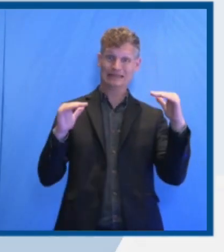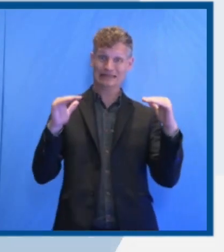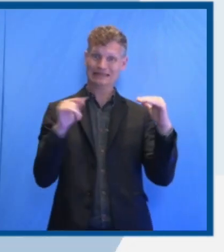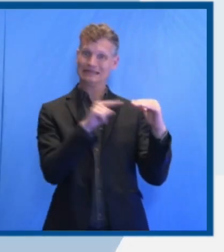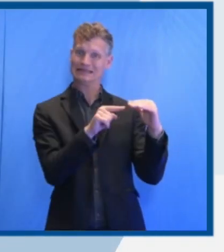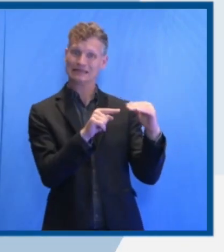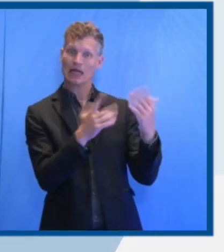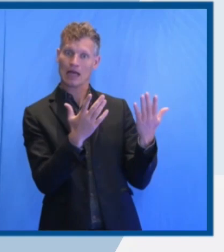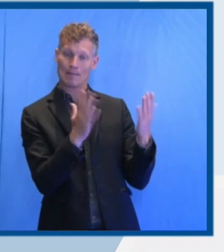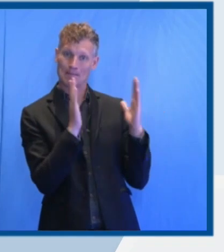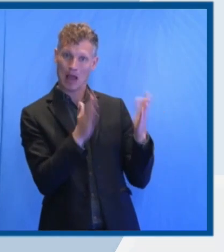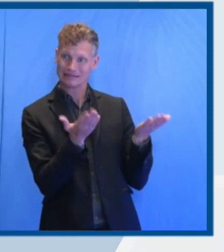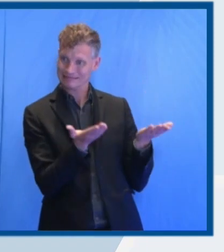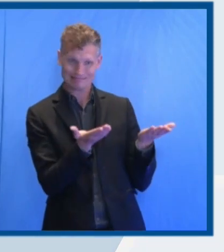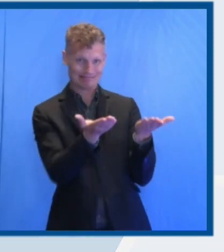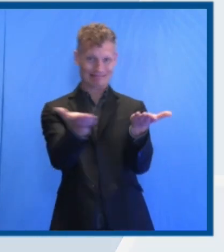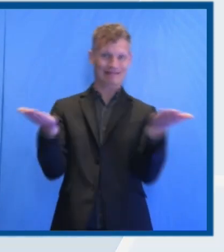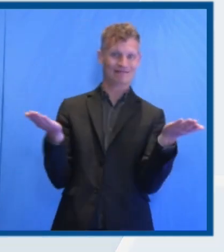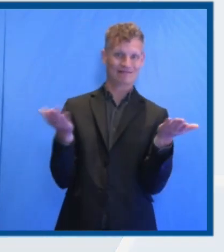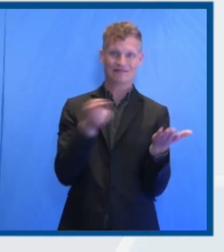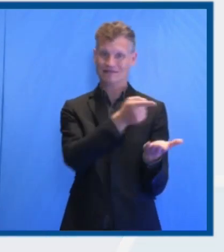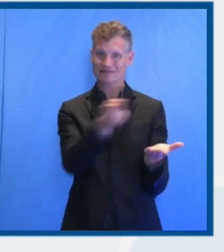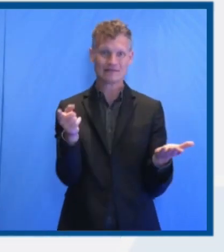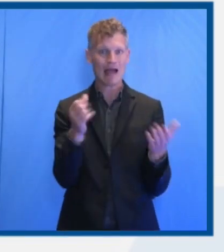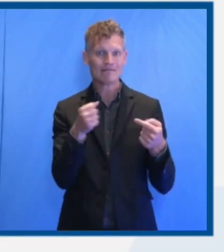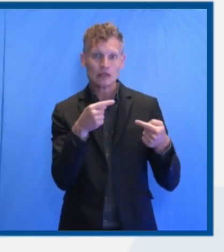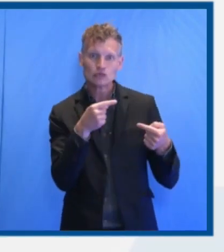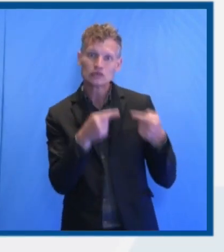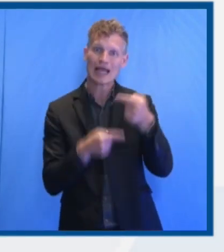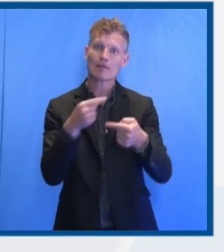also on the other hand allow for some kind of sustainable